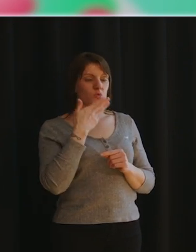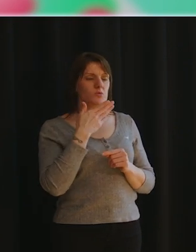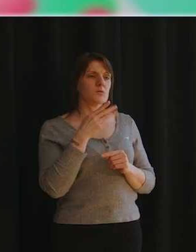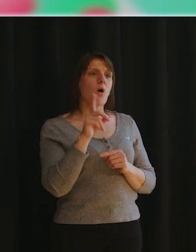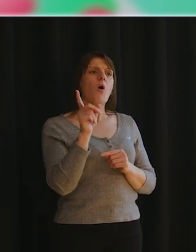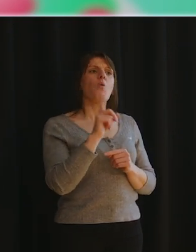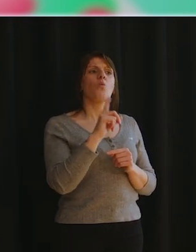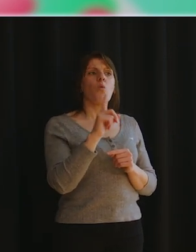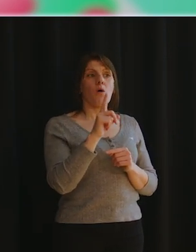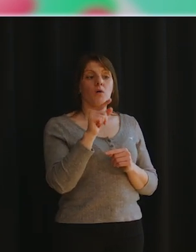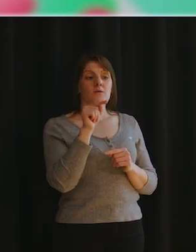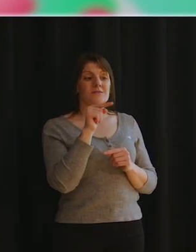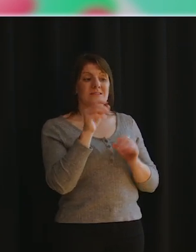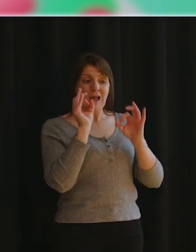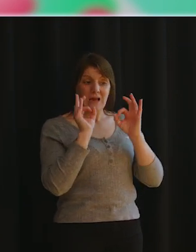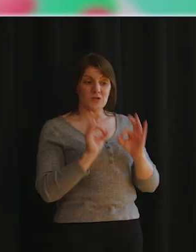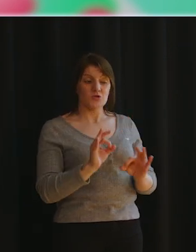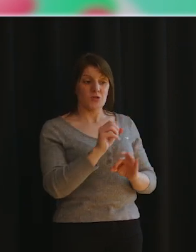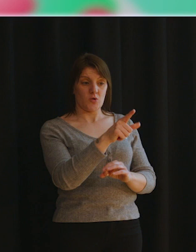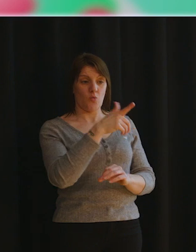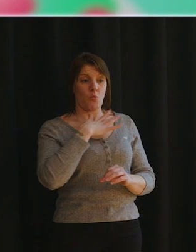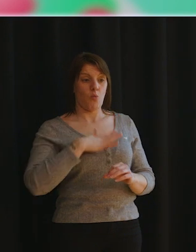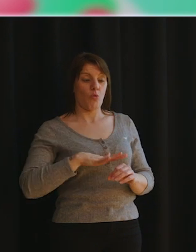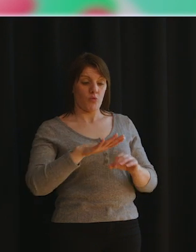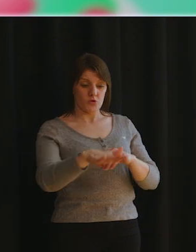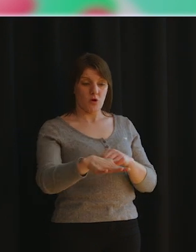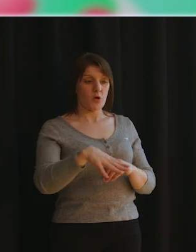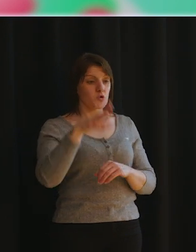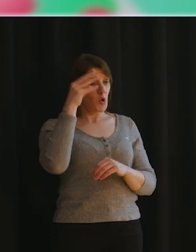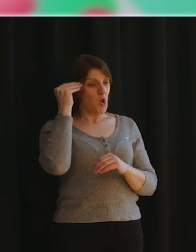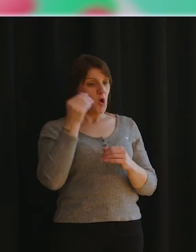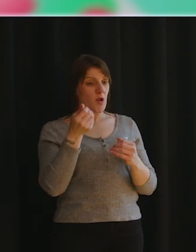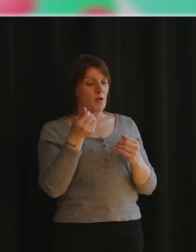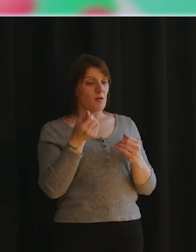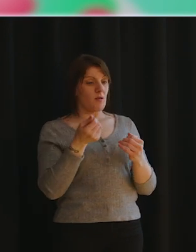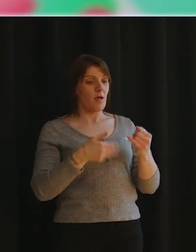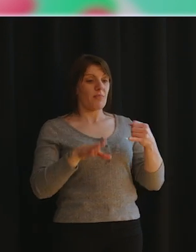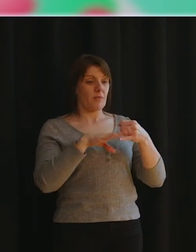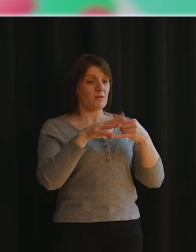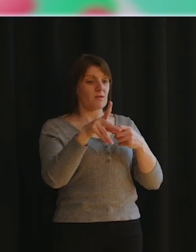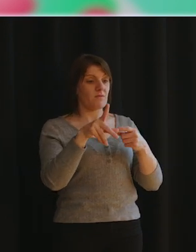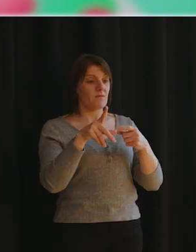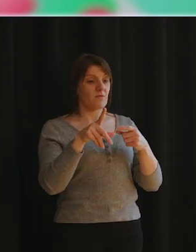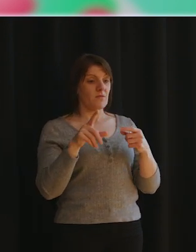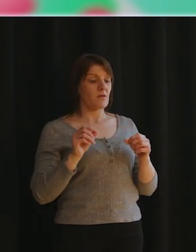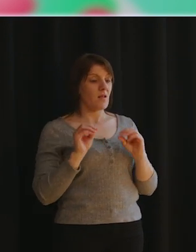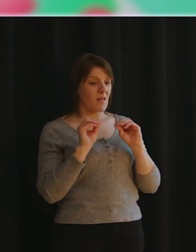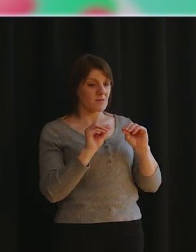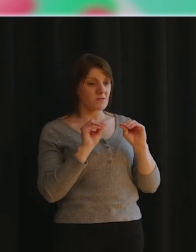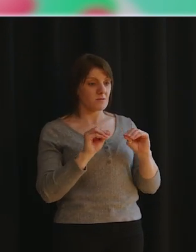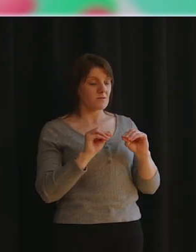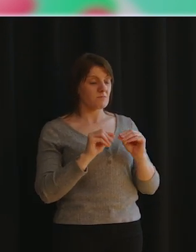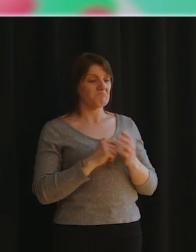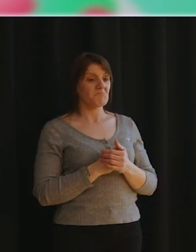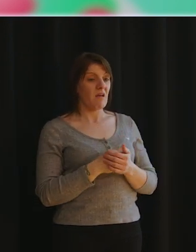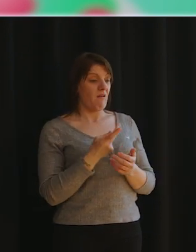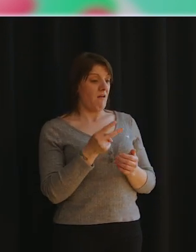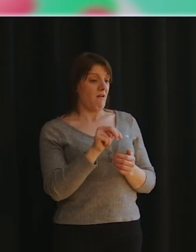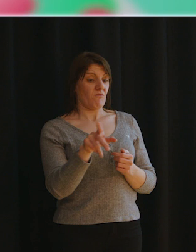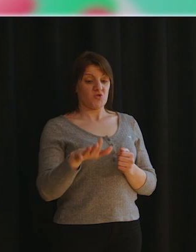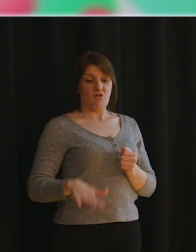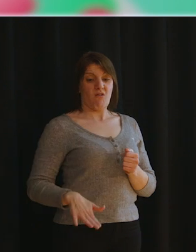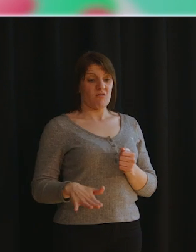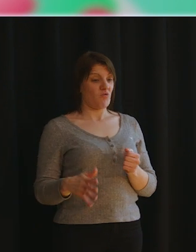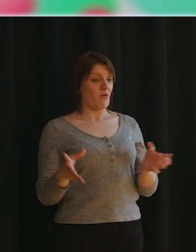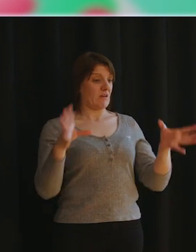actual learning you want the child to be able to do at the end of the lesson? Because if they're not engaging with it now, with the actual activity,